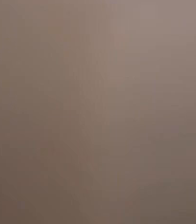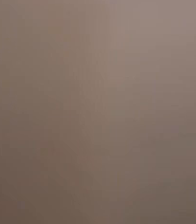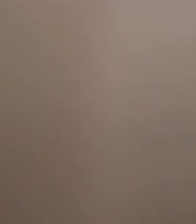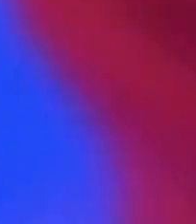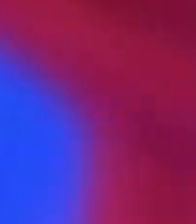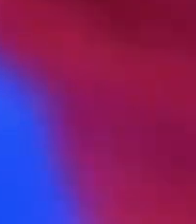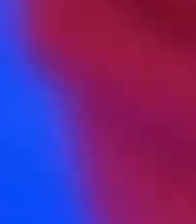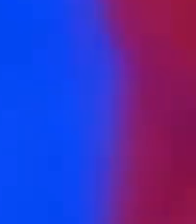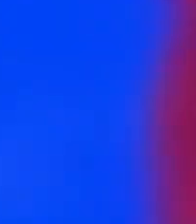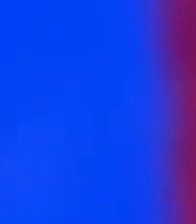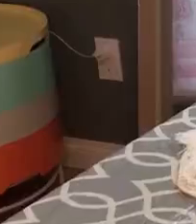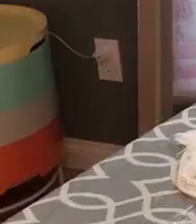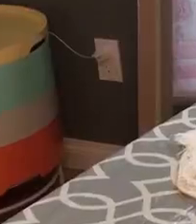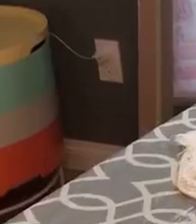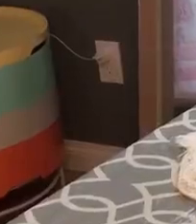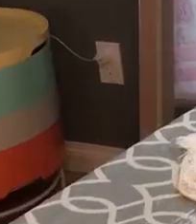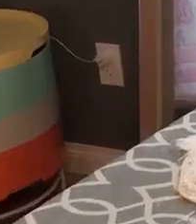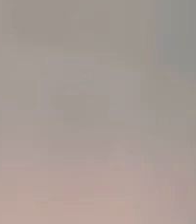to visit,